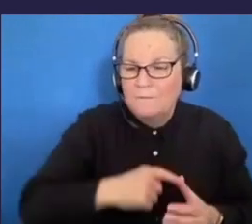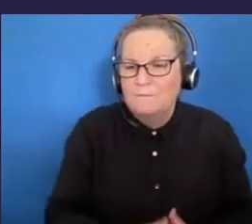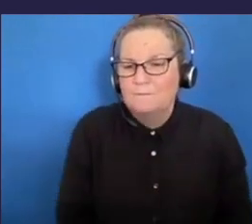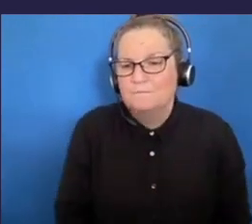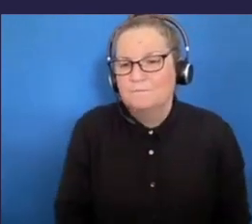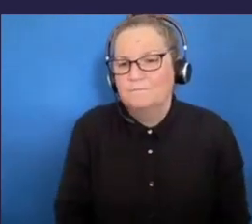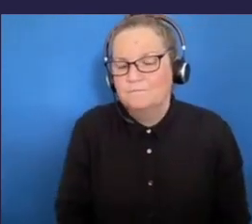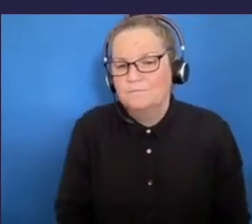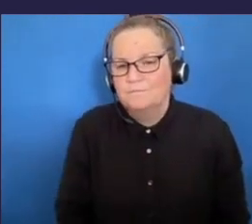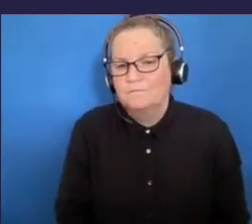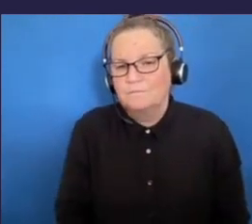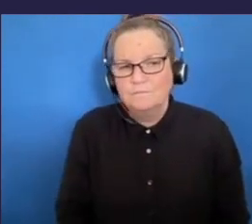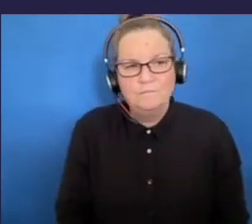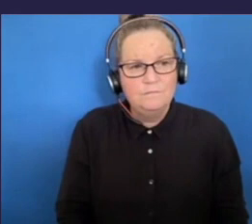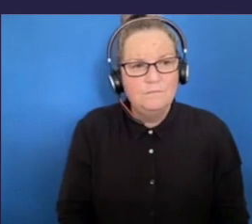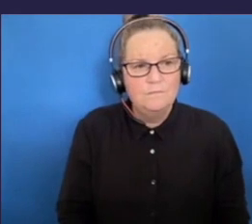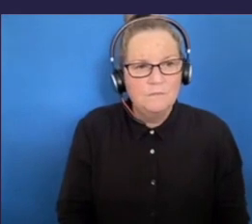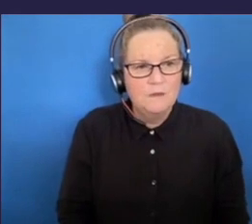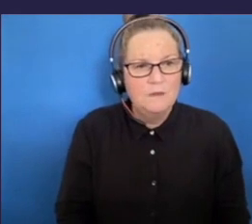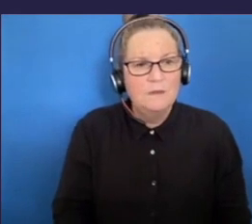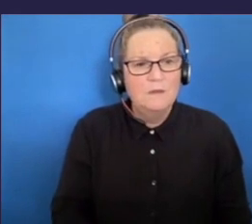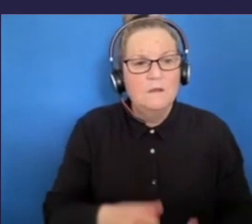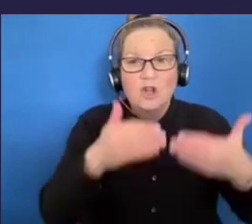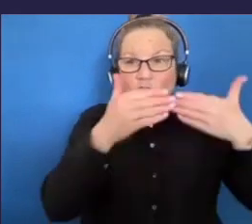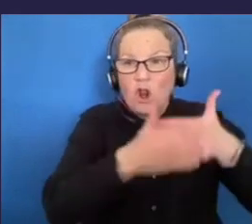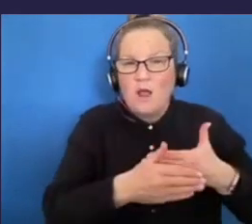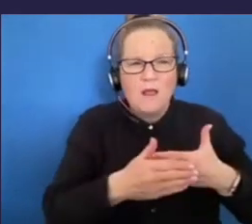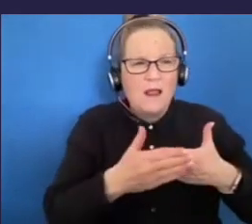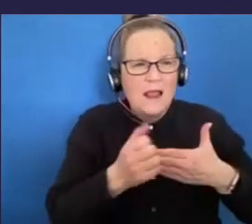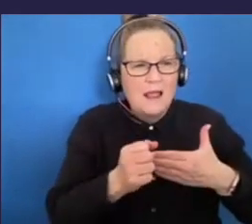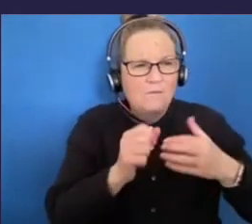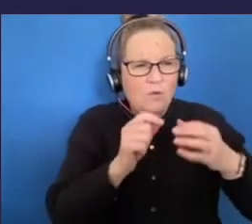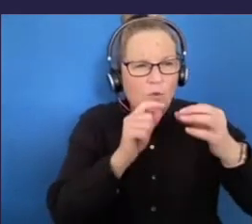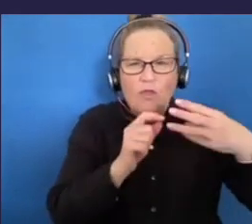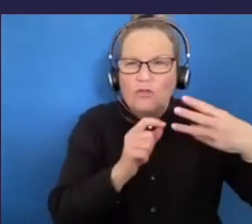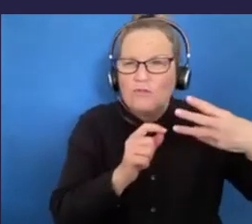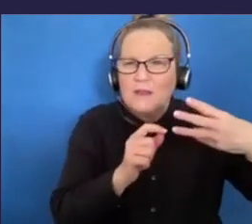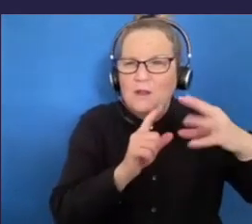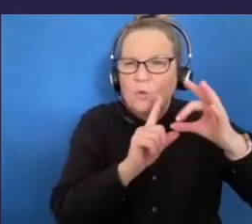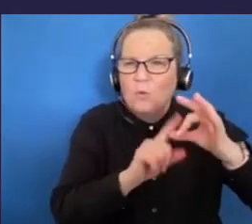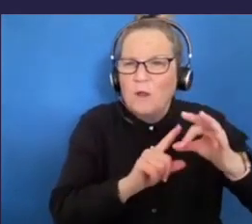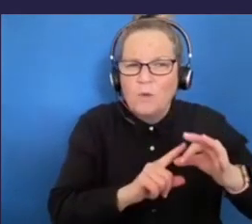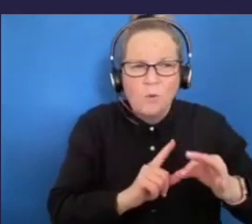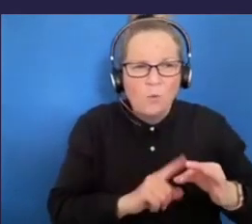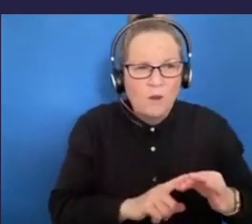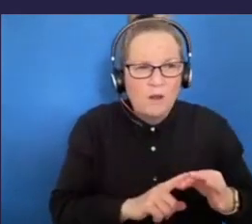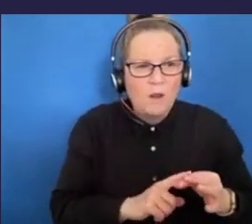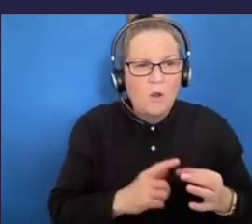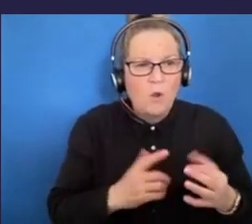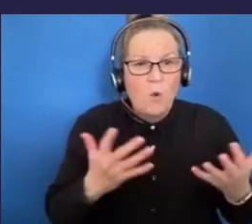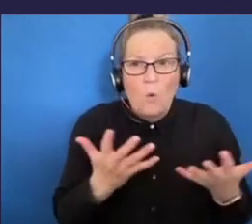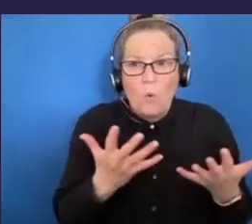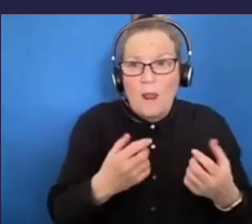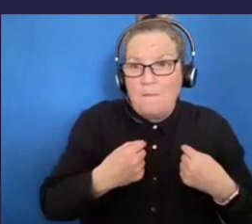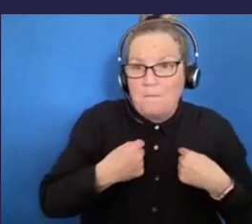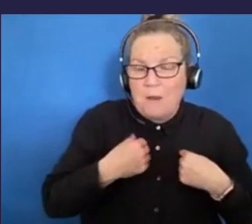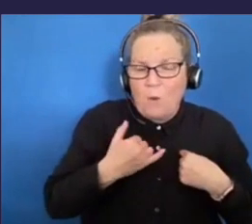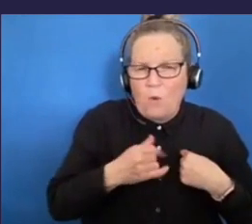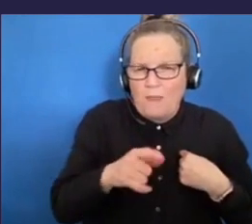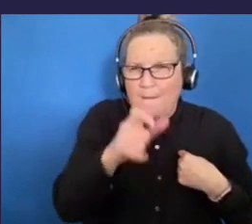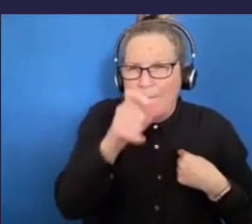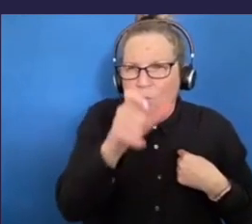these questions that I have here are questions to consider. Where might I, or where might the person I'm concerned